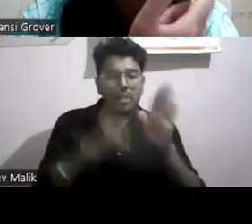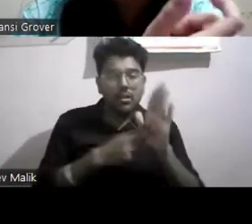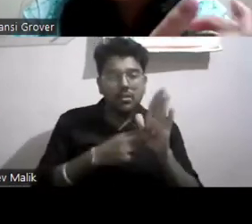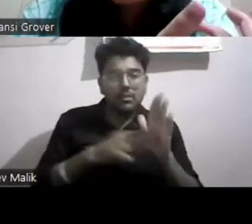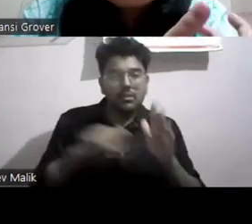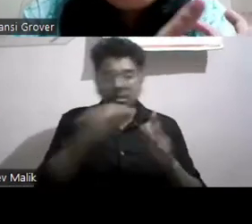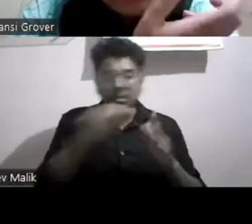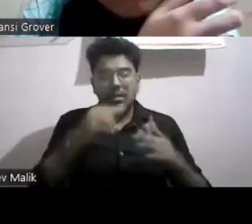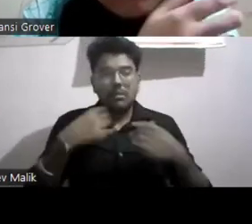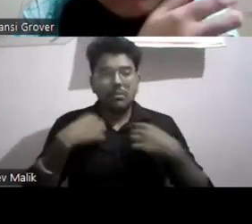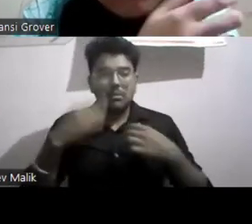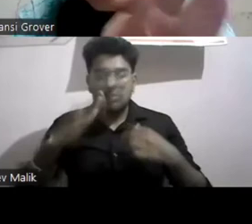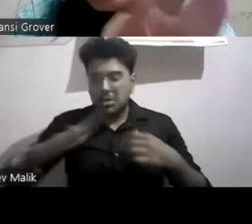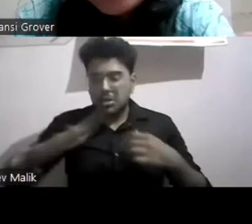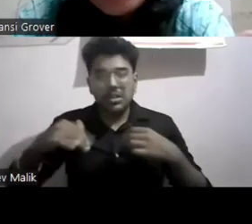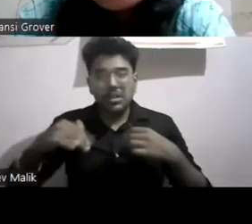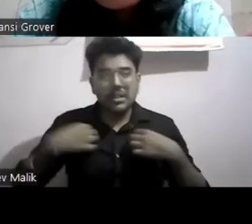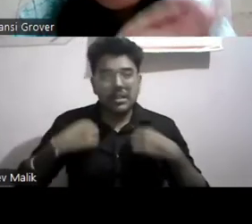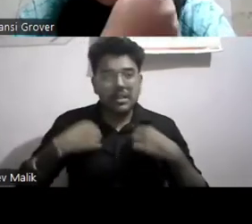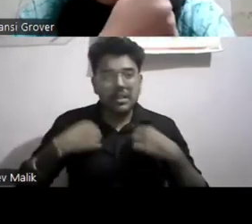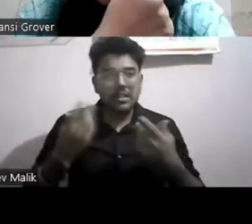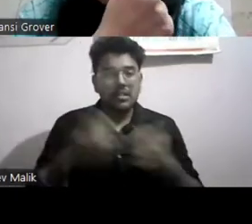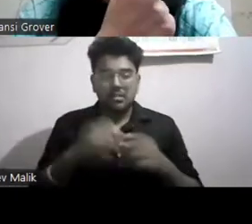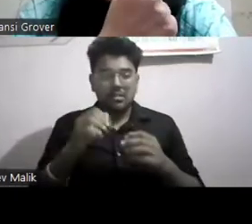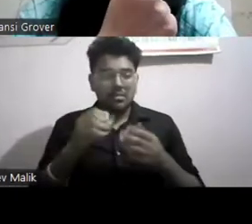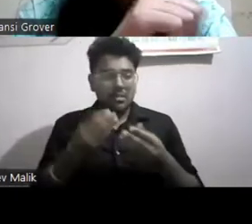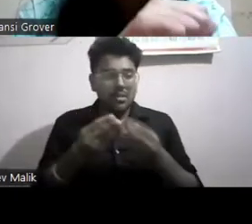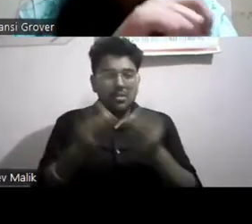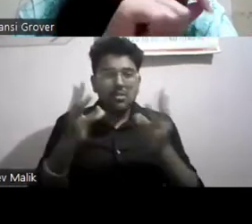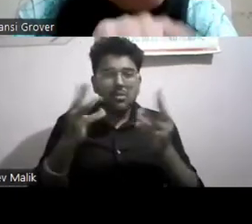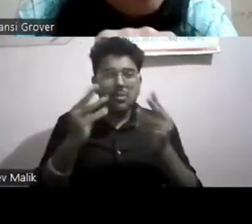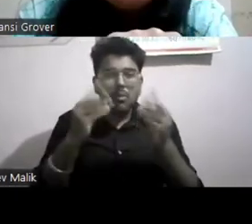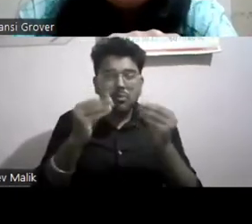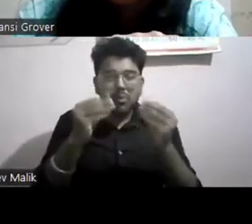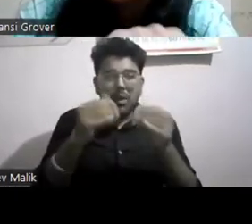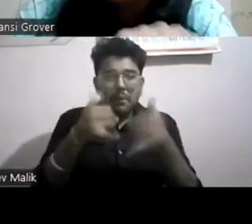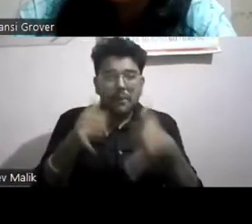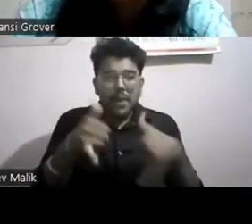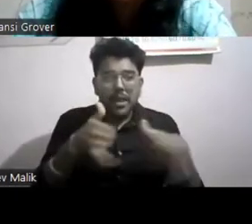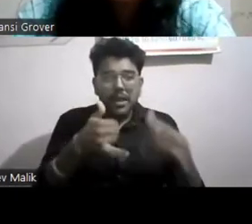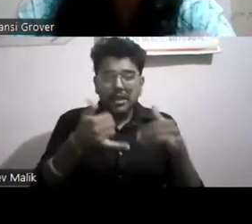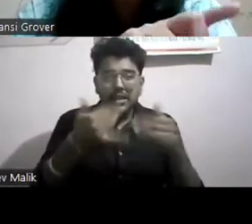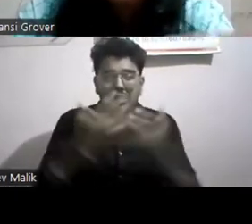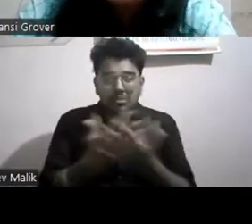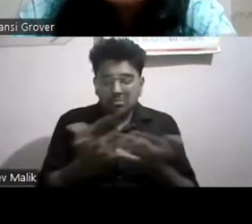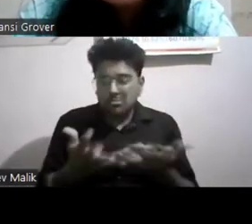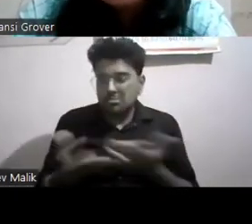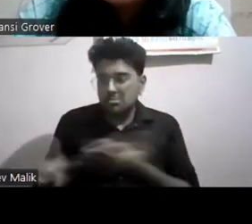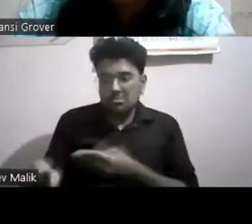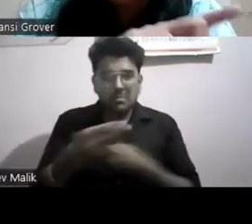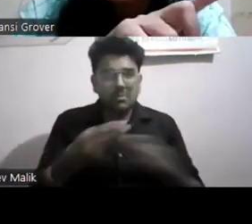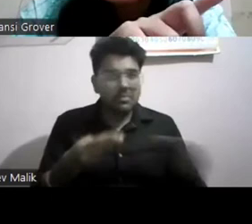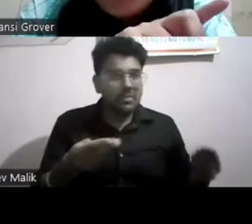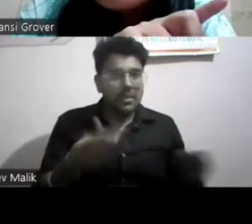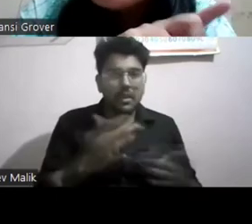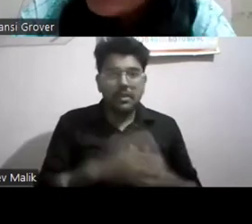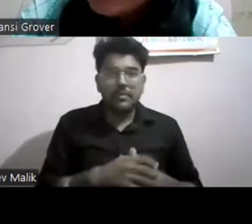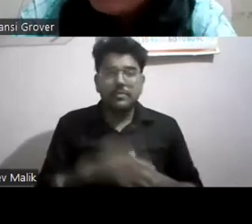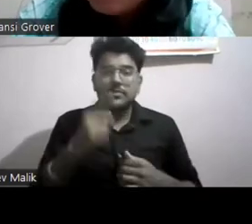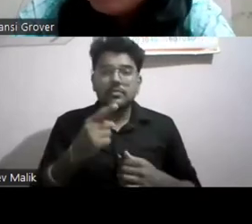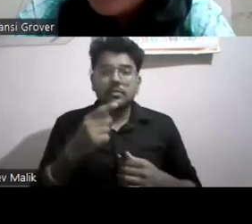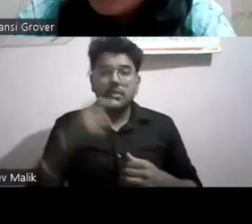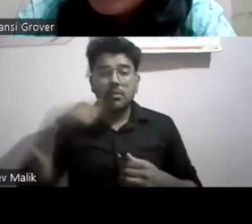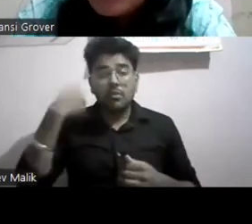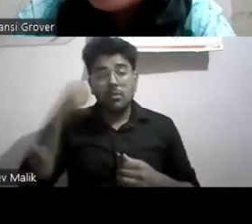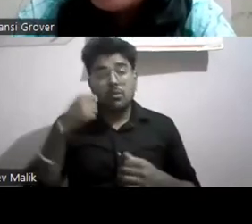has stuffed toys around her. And throughout the film, you would see her disability is not